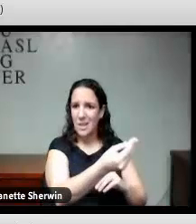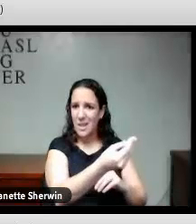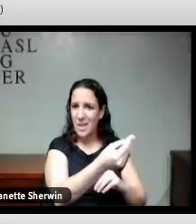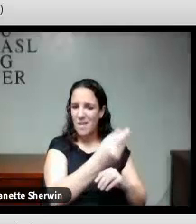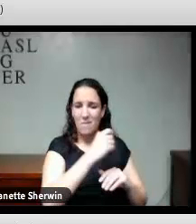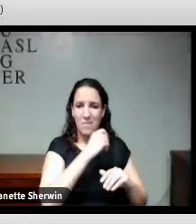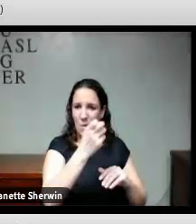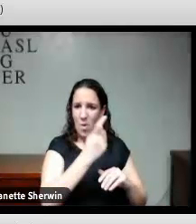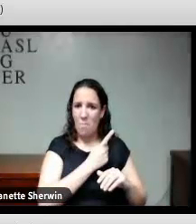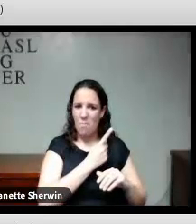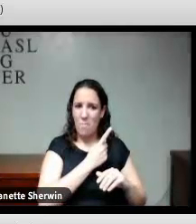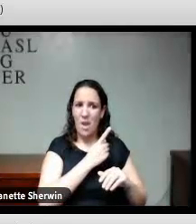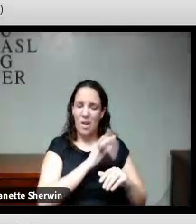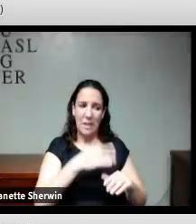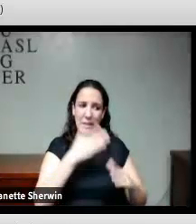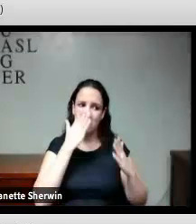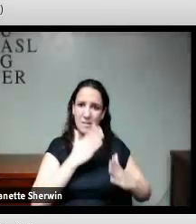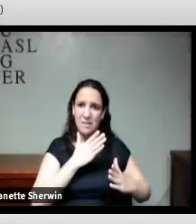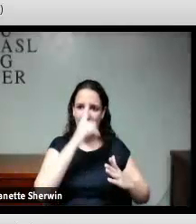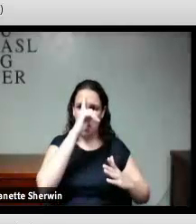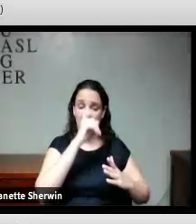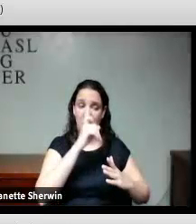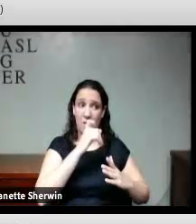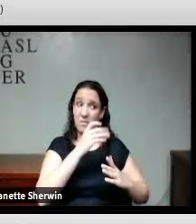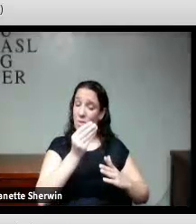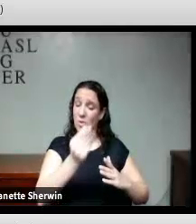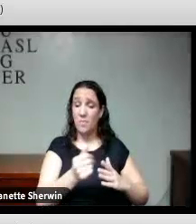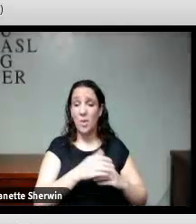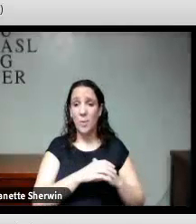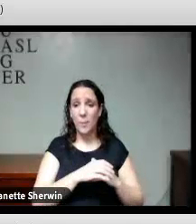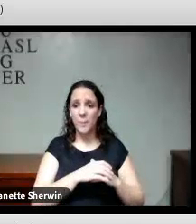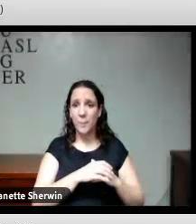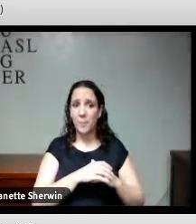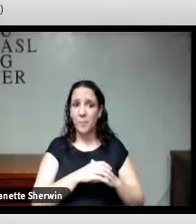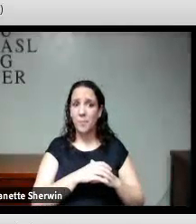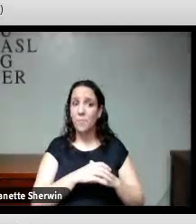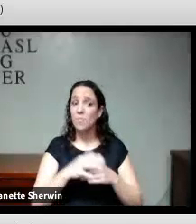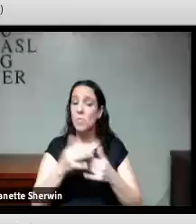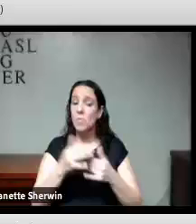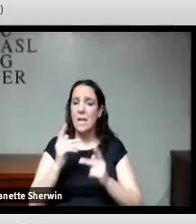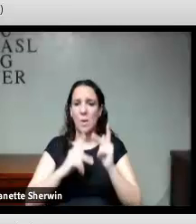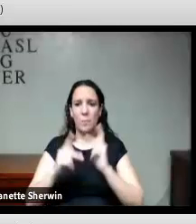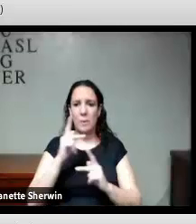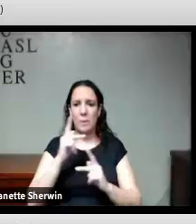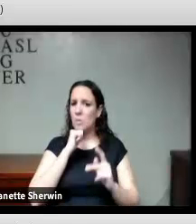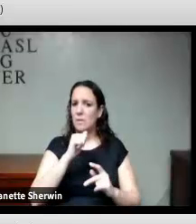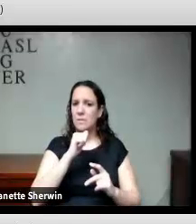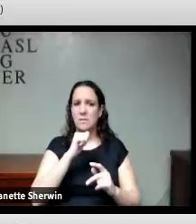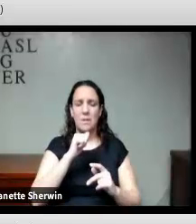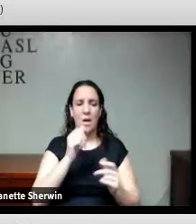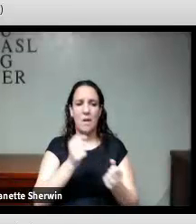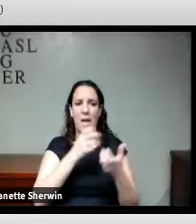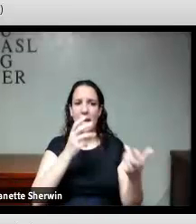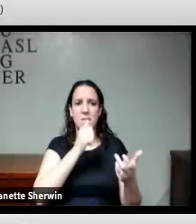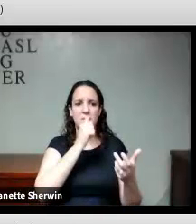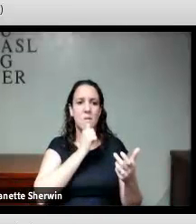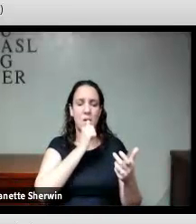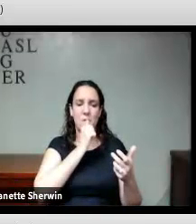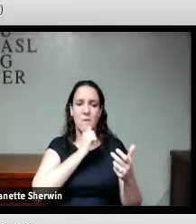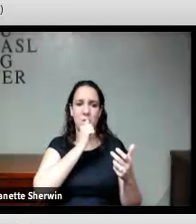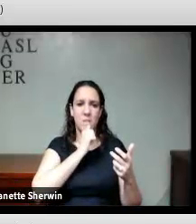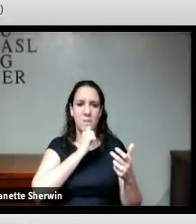too is in today's society, people are a lot less tolerant, aren't they, of negative experiences because the options